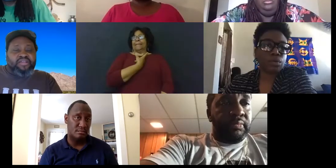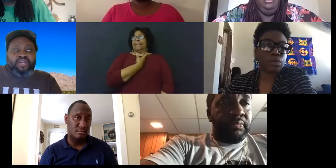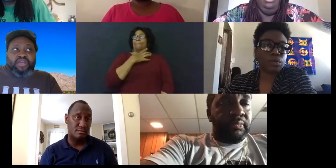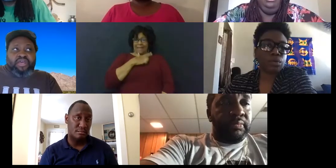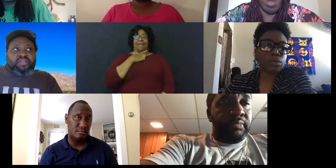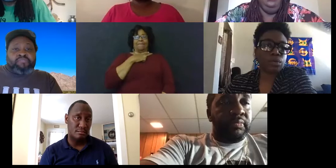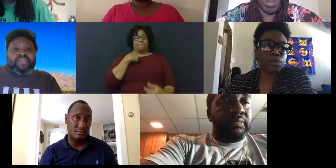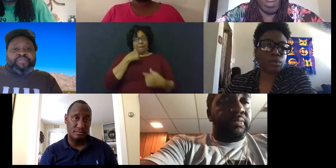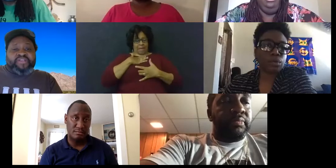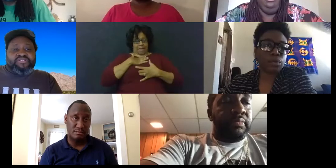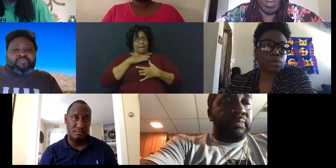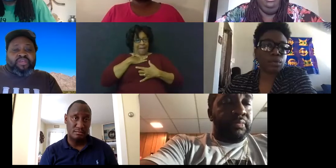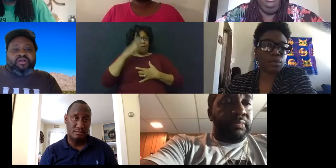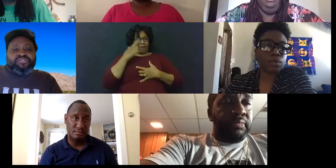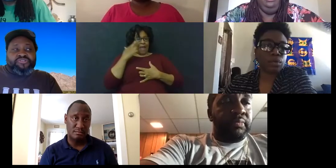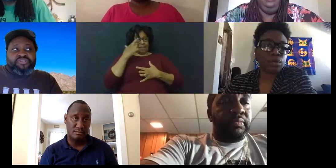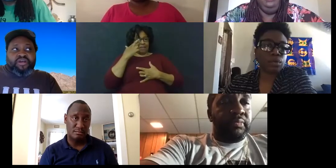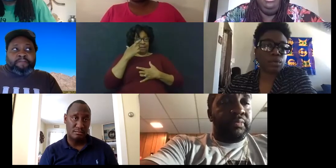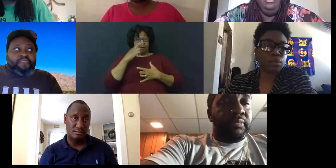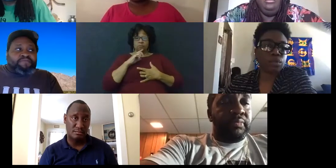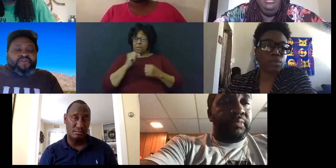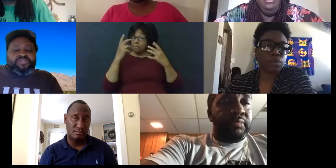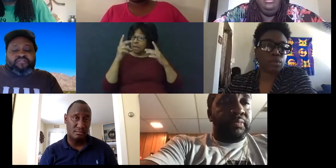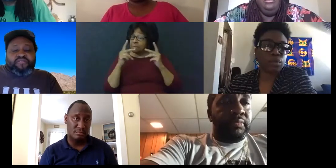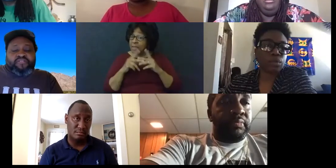reality. And in many places, in many countries,